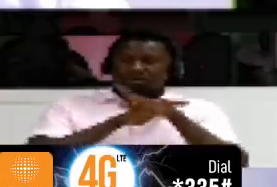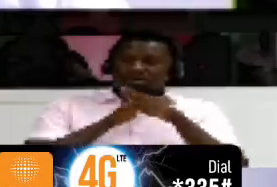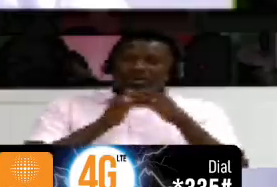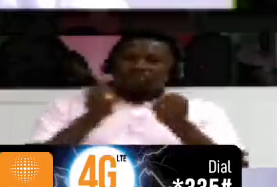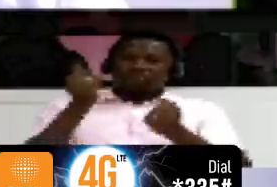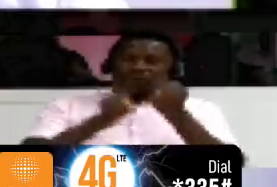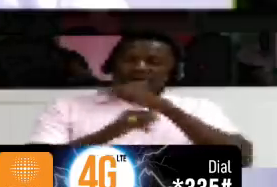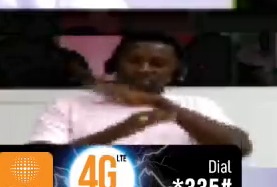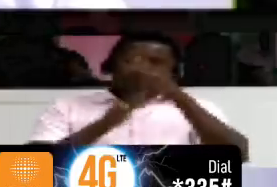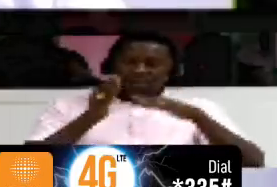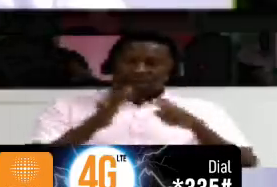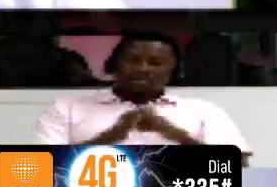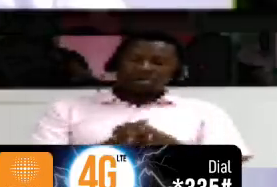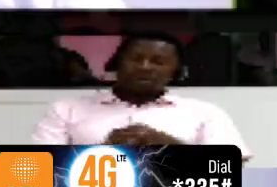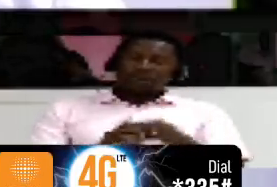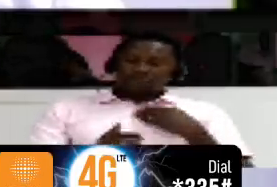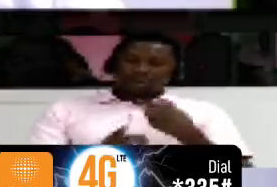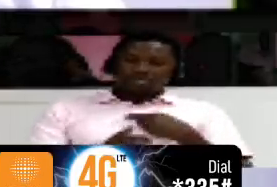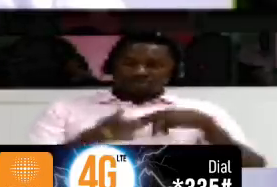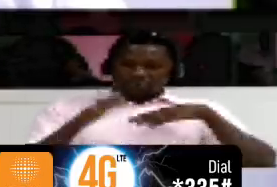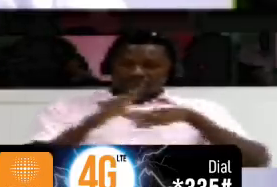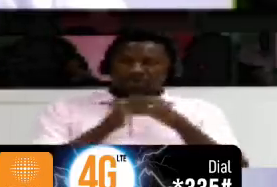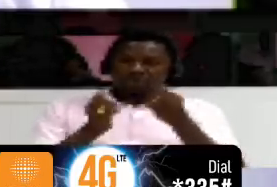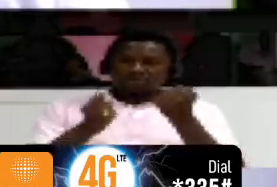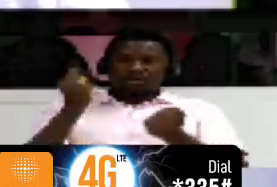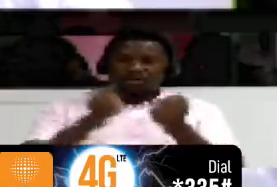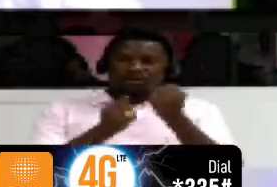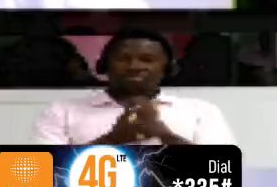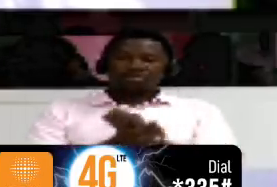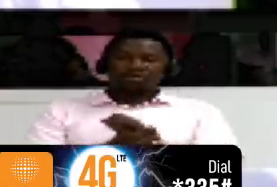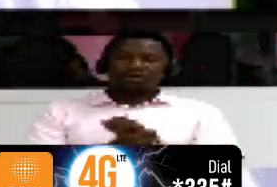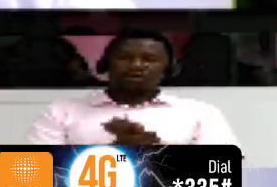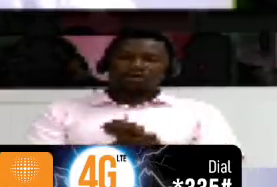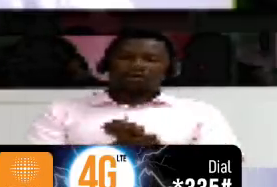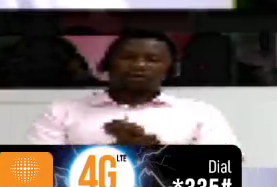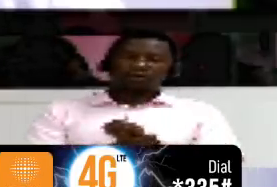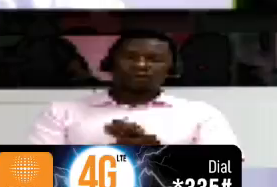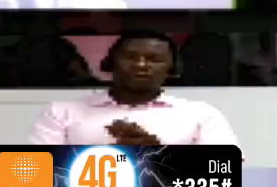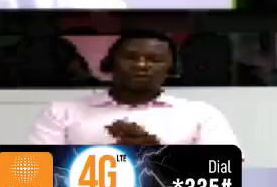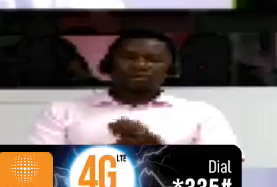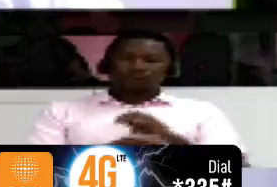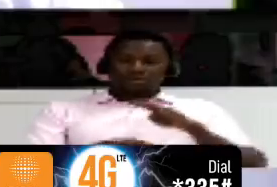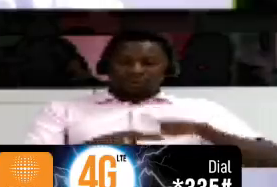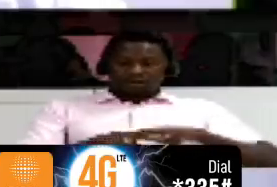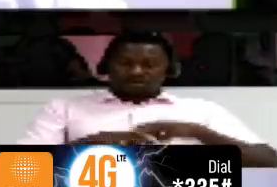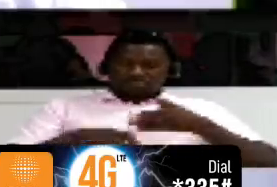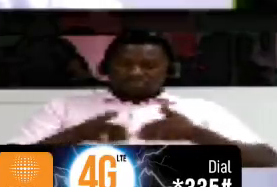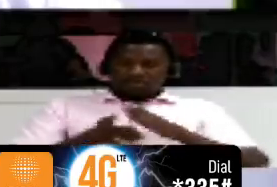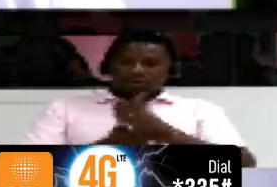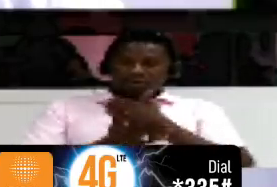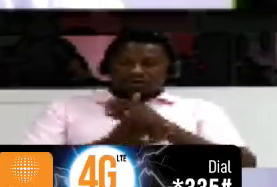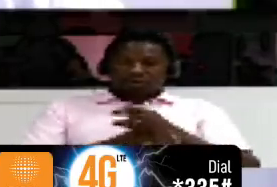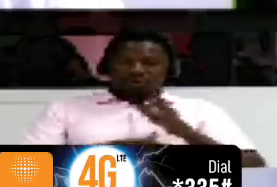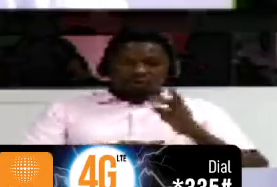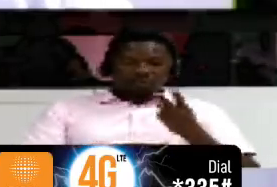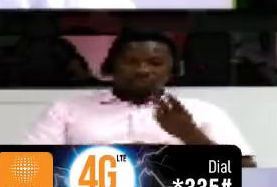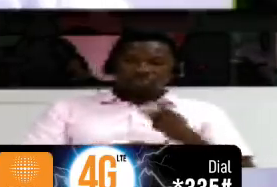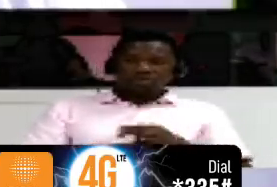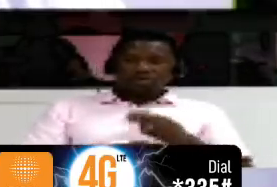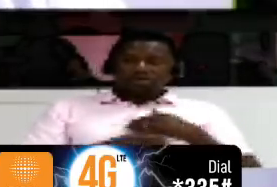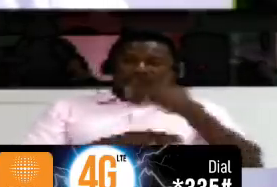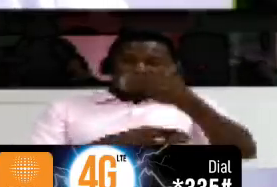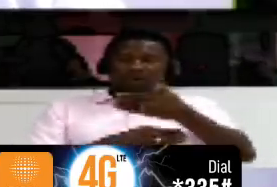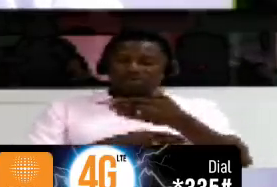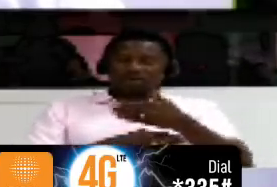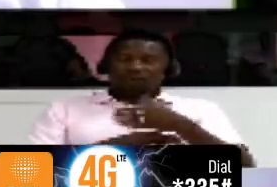trucks. And then I was put in the pickup, sandwiched by two military police officers, one in front and another,